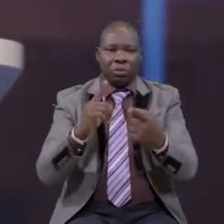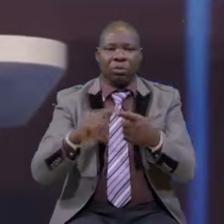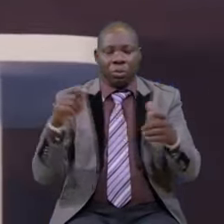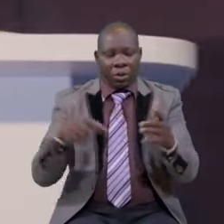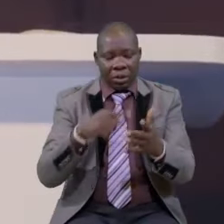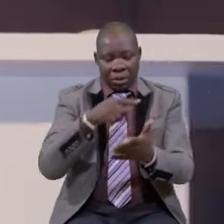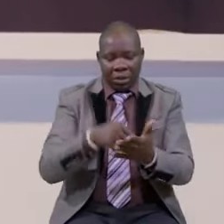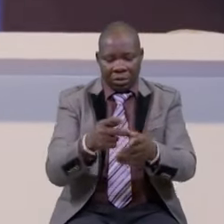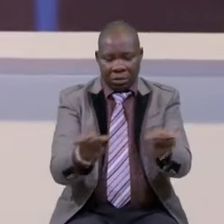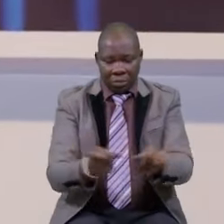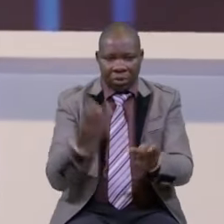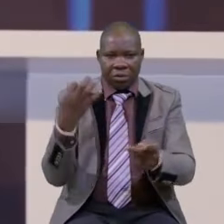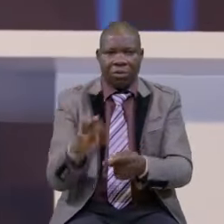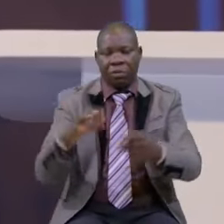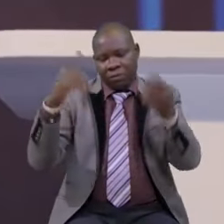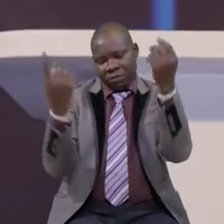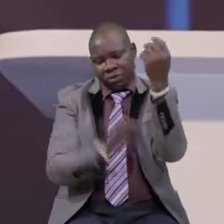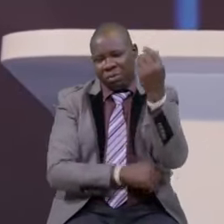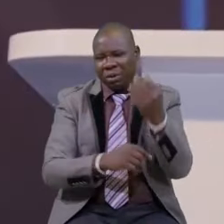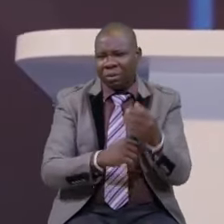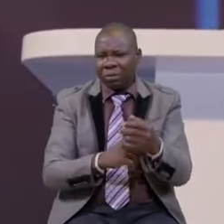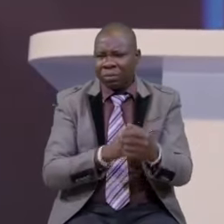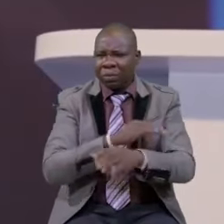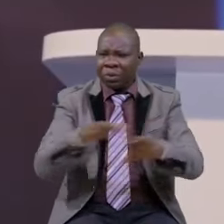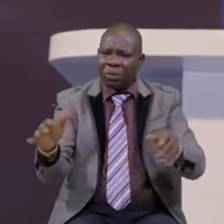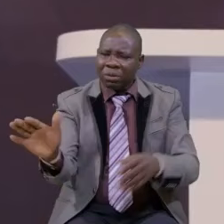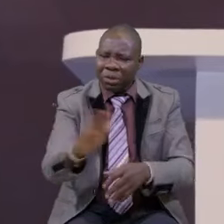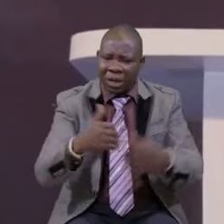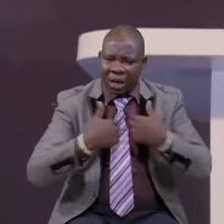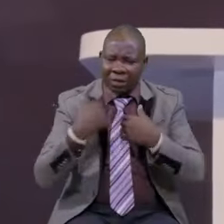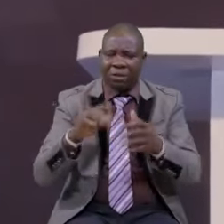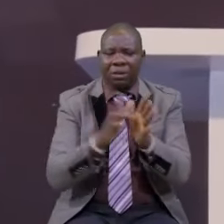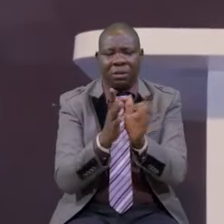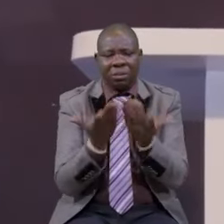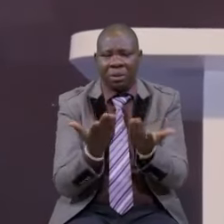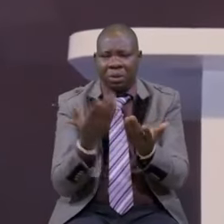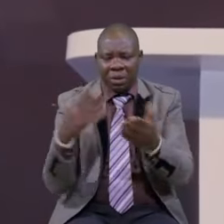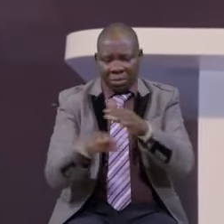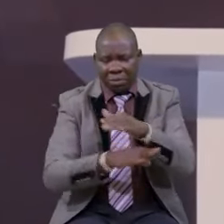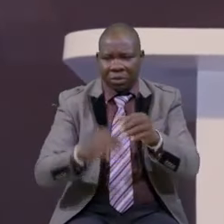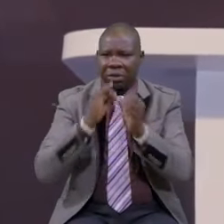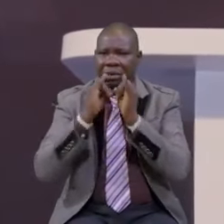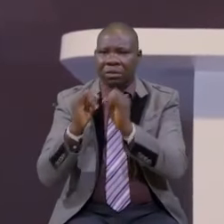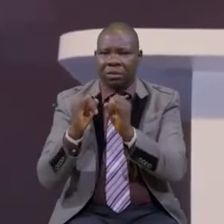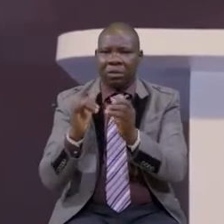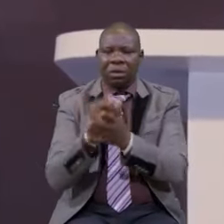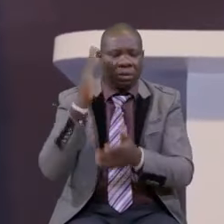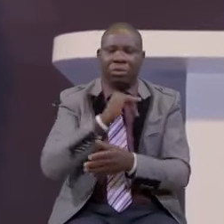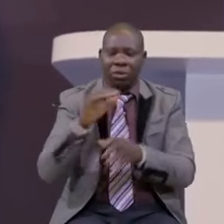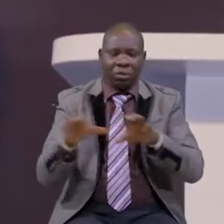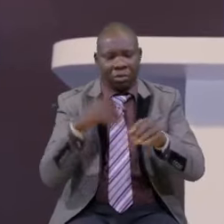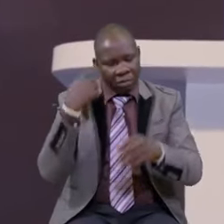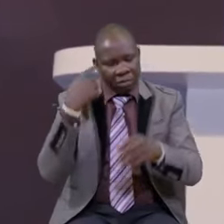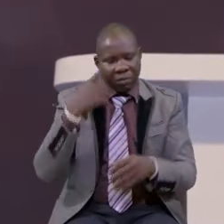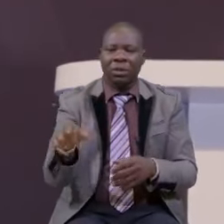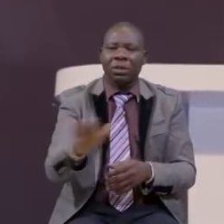torment. Don't they have the Bible, the basic instruction? That will not do for them. They must have